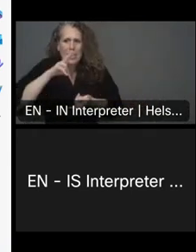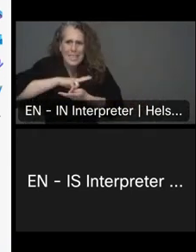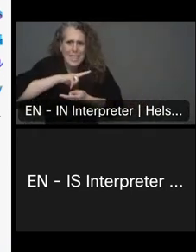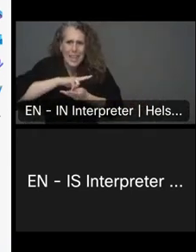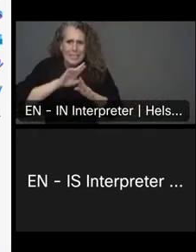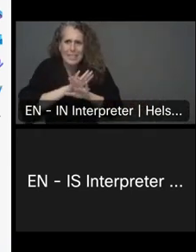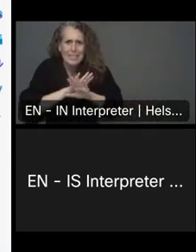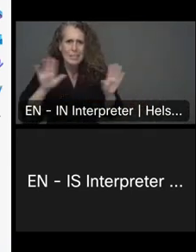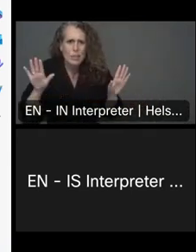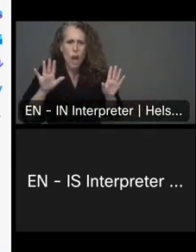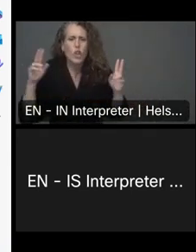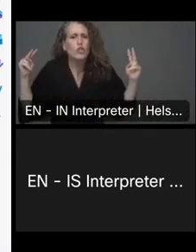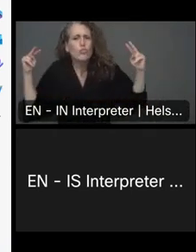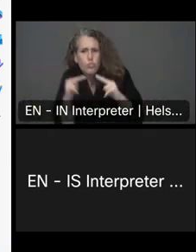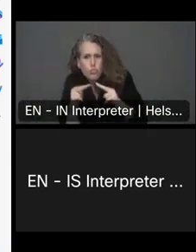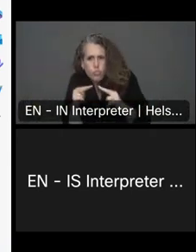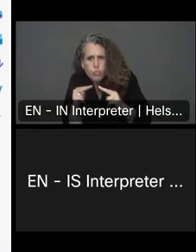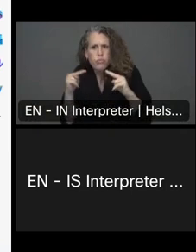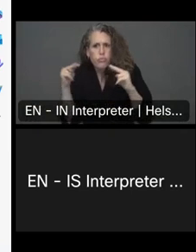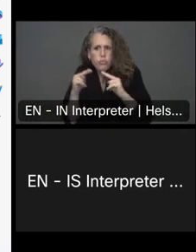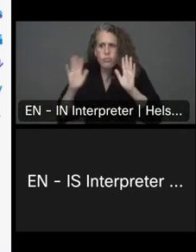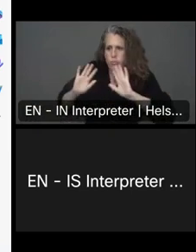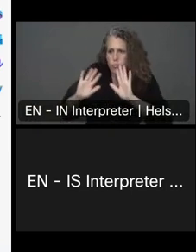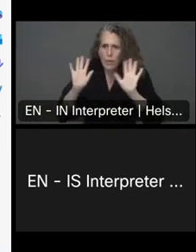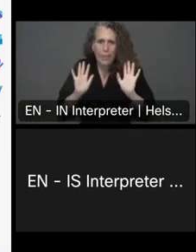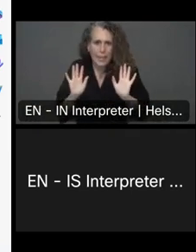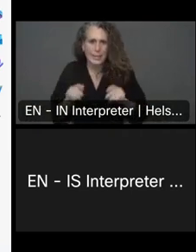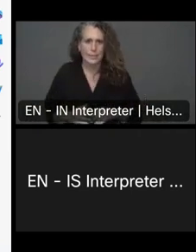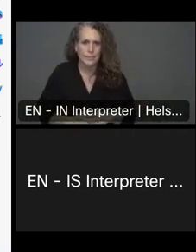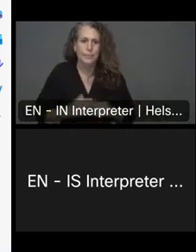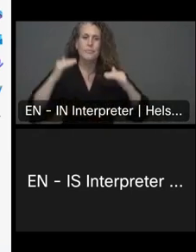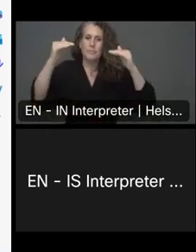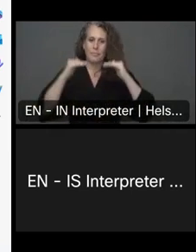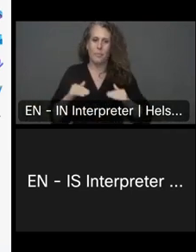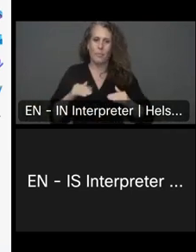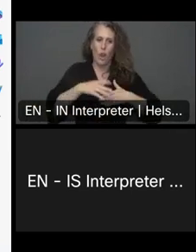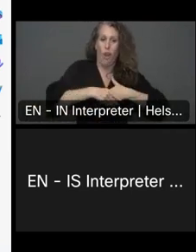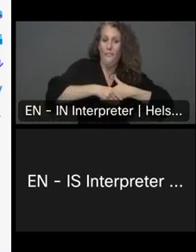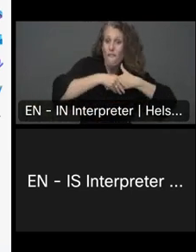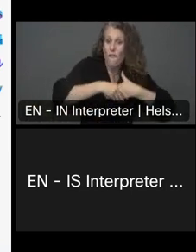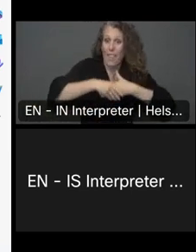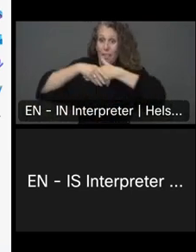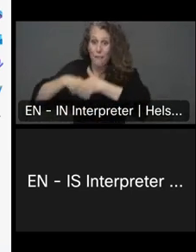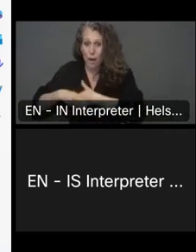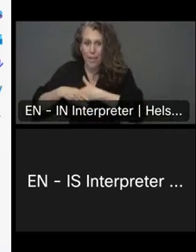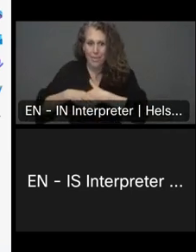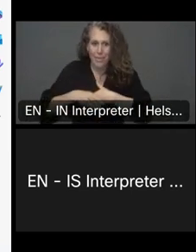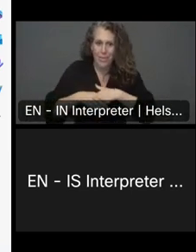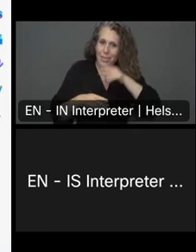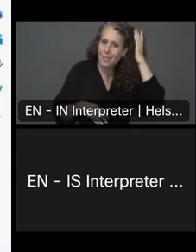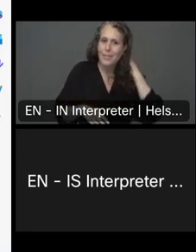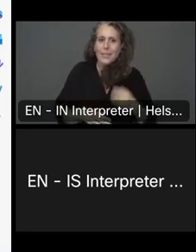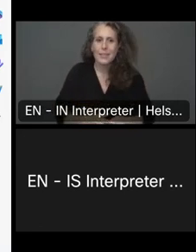just hooked up. So a friend, similarly, or in German, Freund, is either just a pal or a